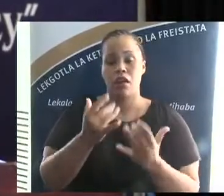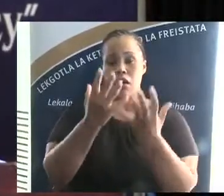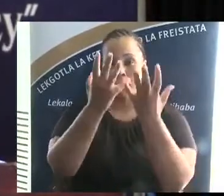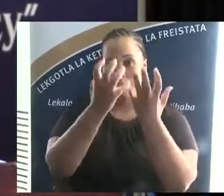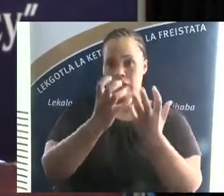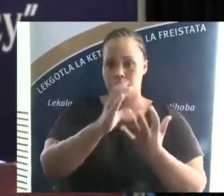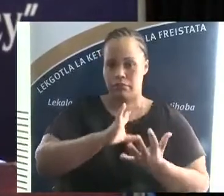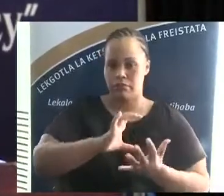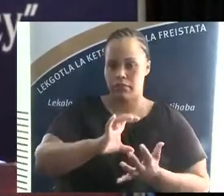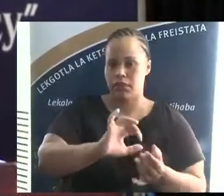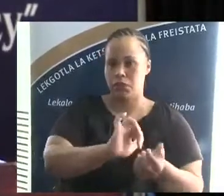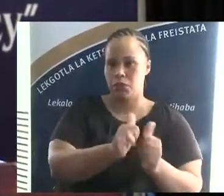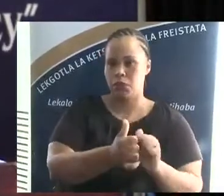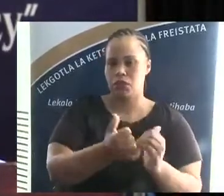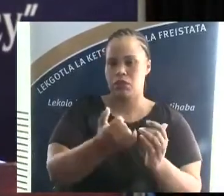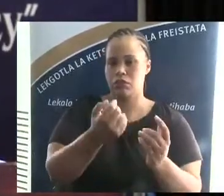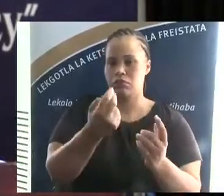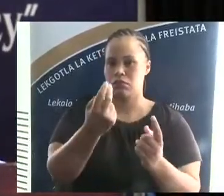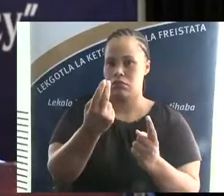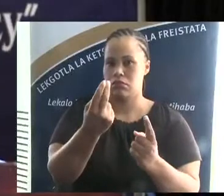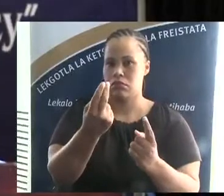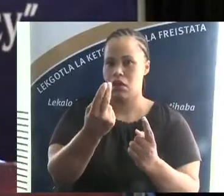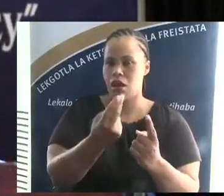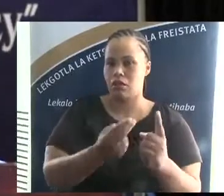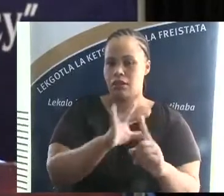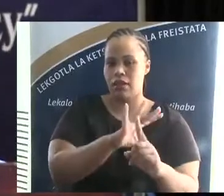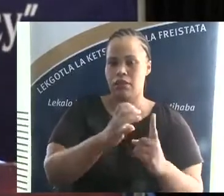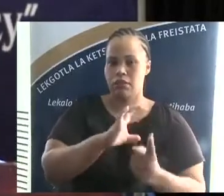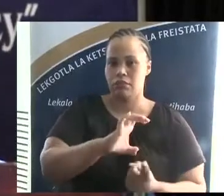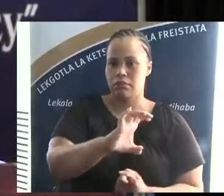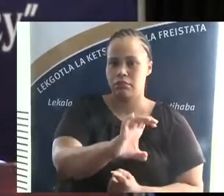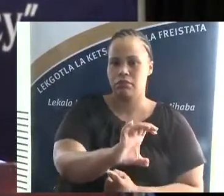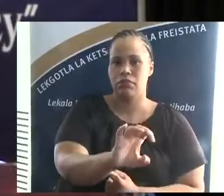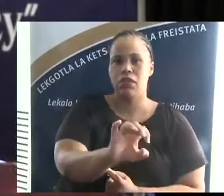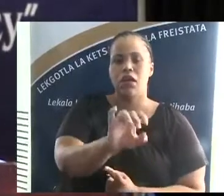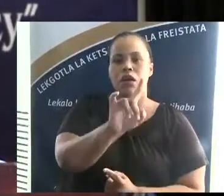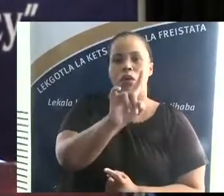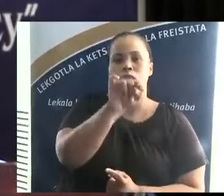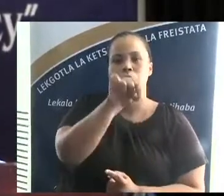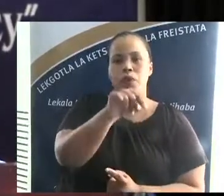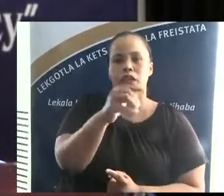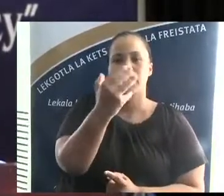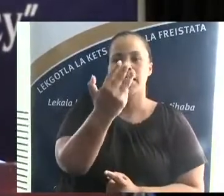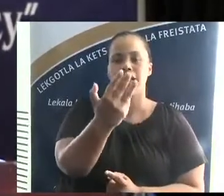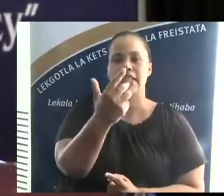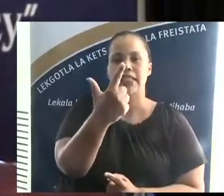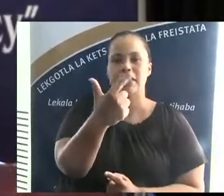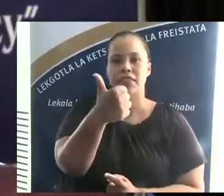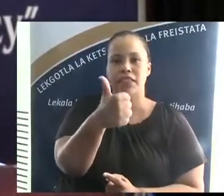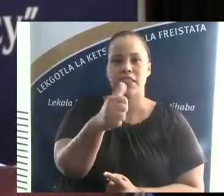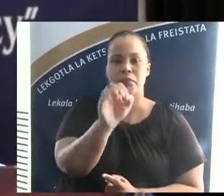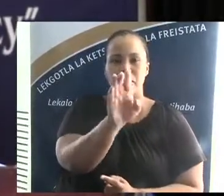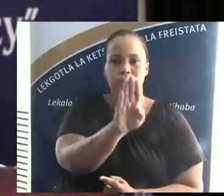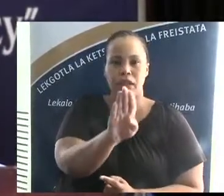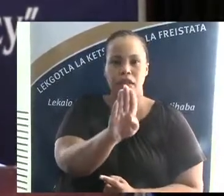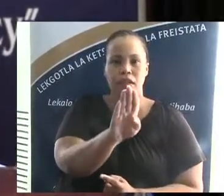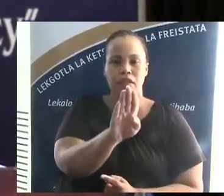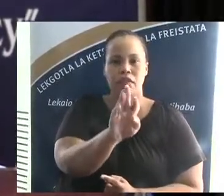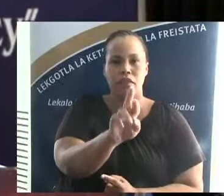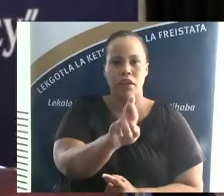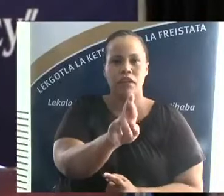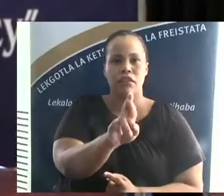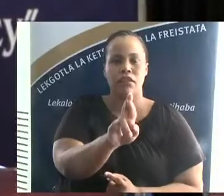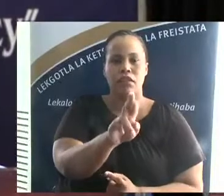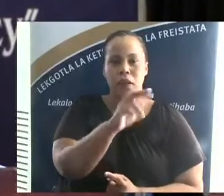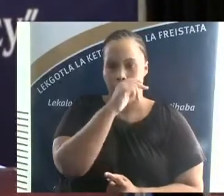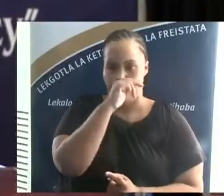the Department of Sports, Arts, Culture and Recreation totals an amount of $1.976 billion over the medium-term